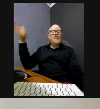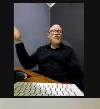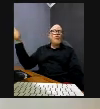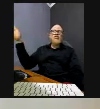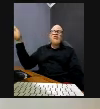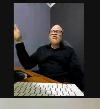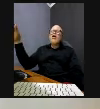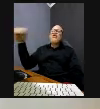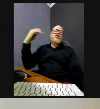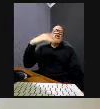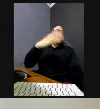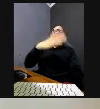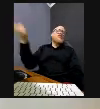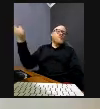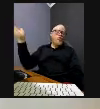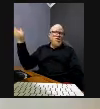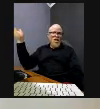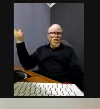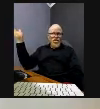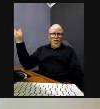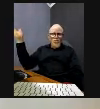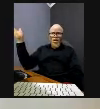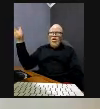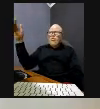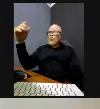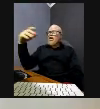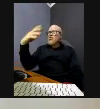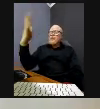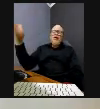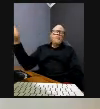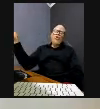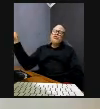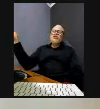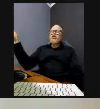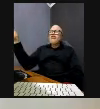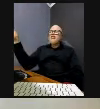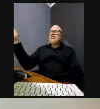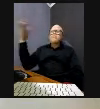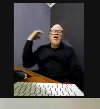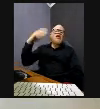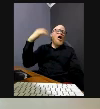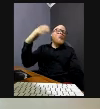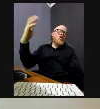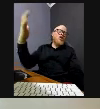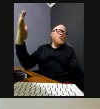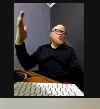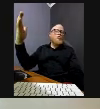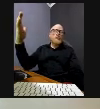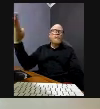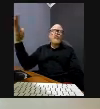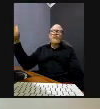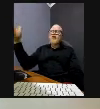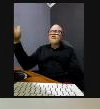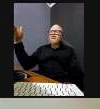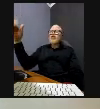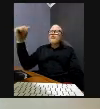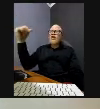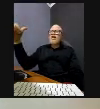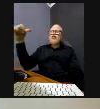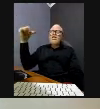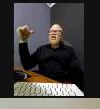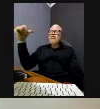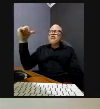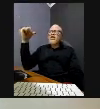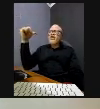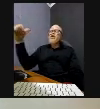lot of influencers that cannot influence anything. So yes, we might be content creators, but are we able to move movements to